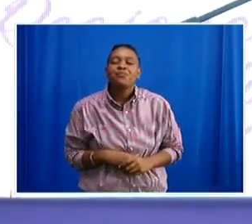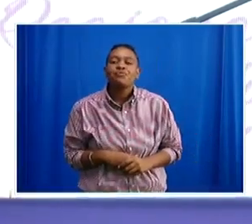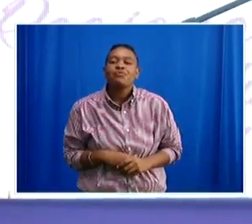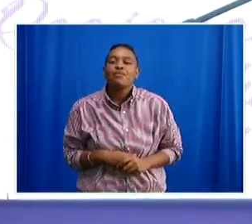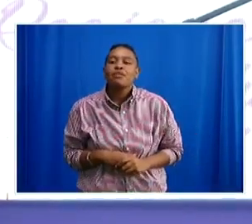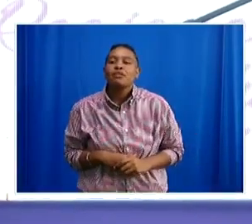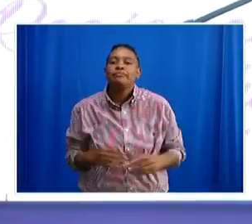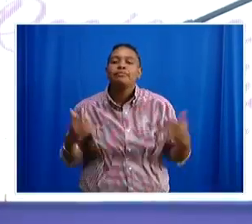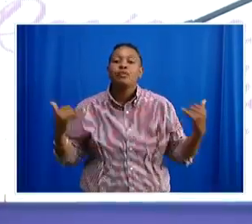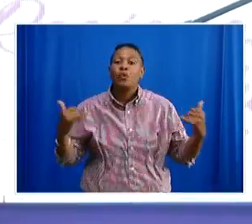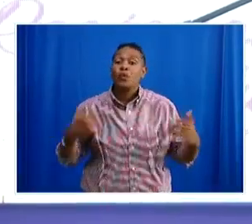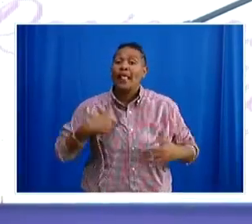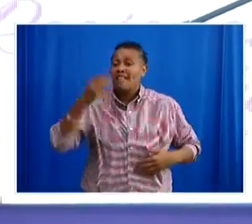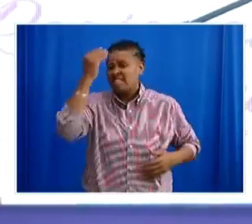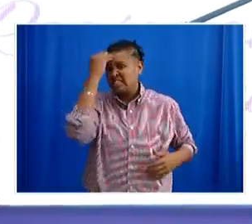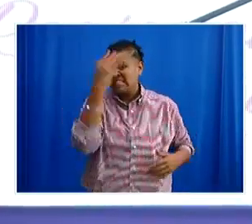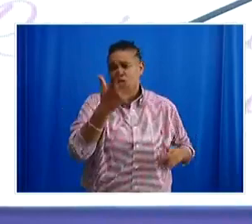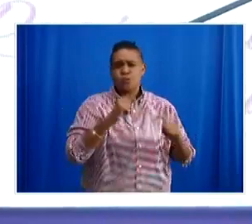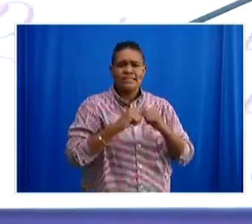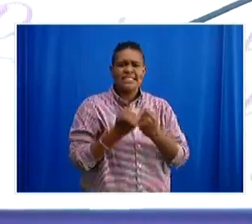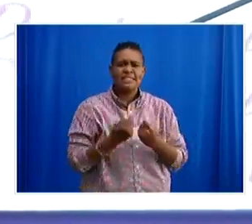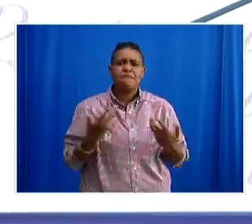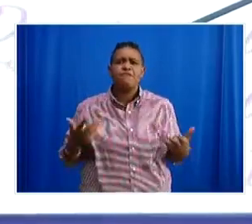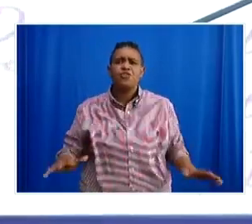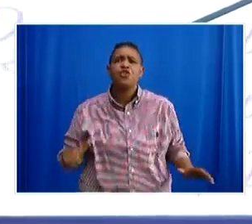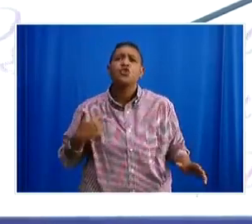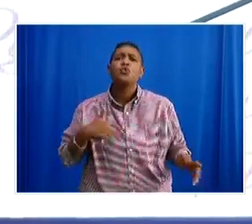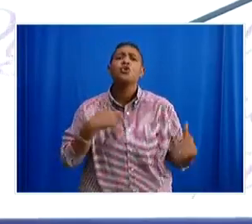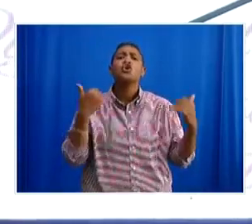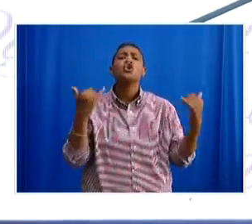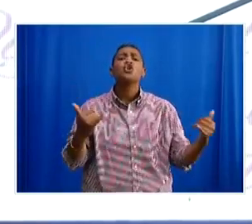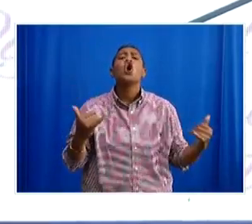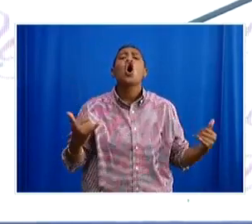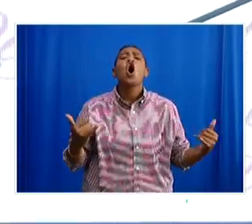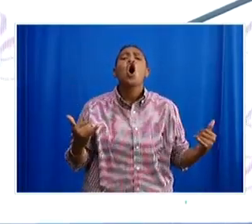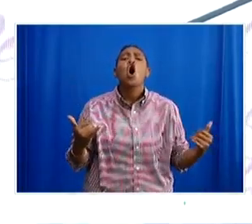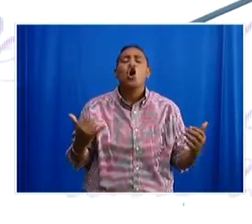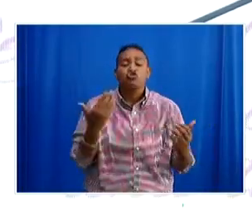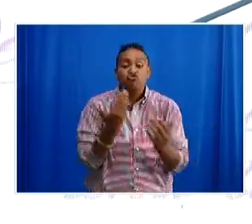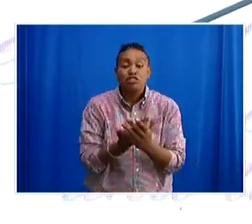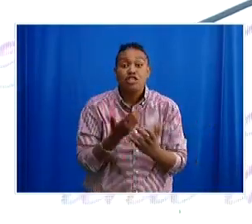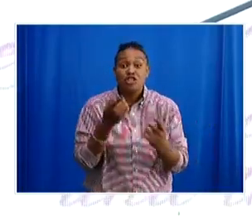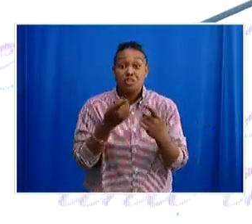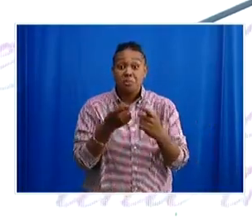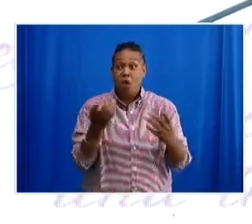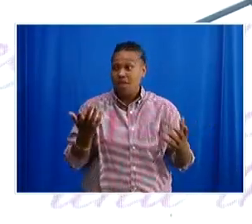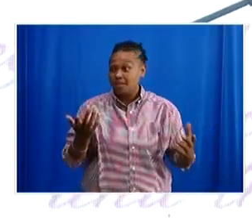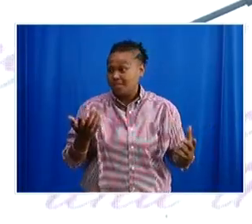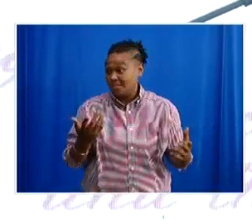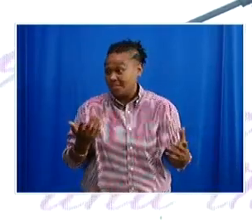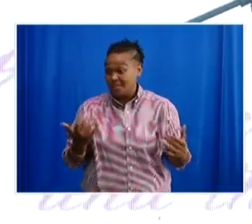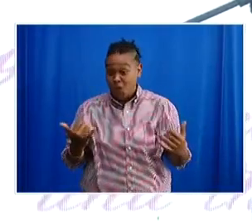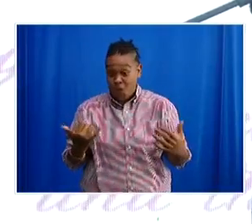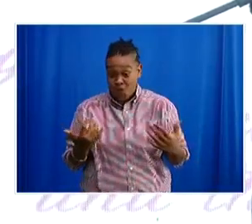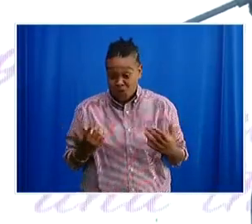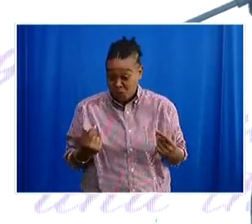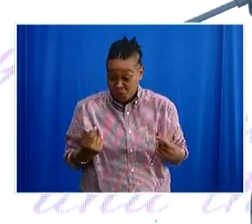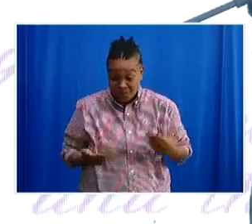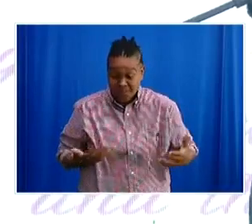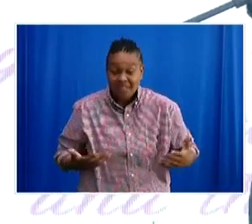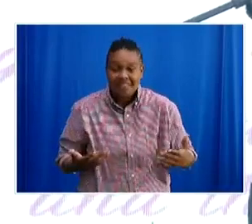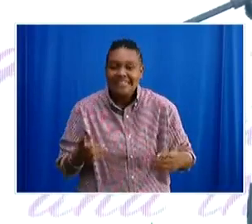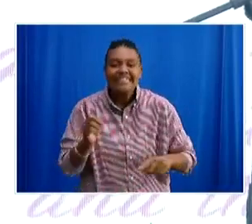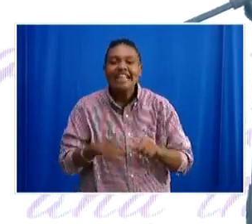have said to the team, we have now crossed the point of no return. There is